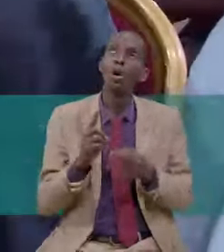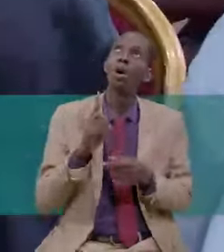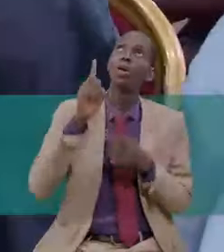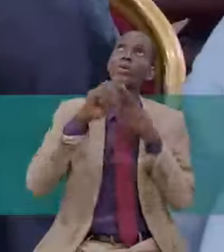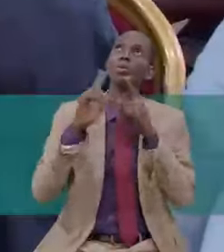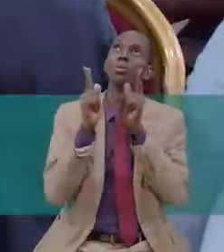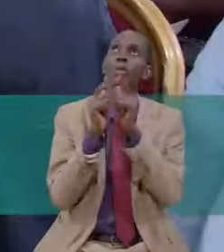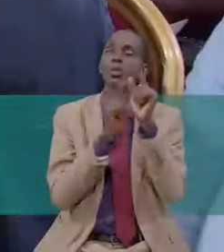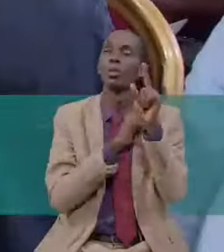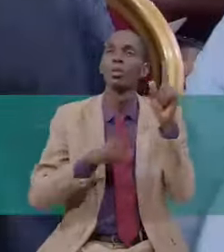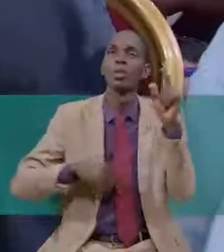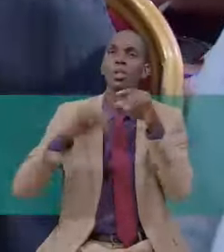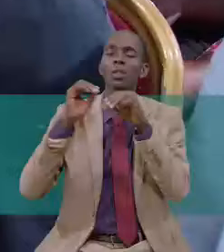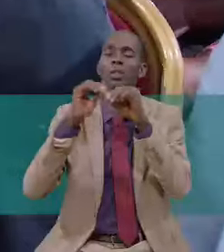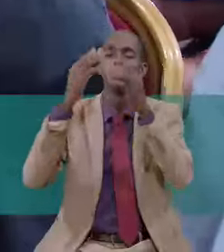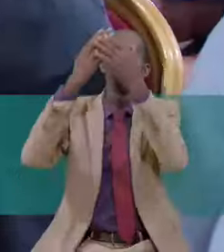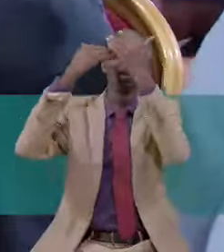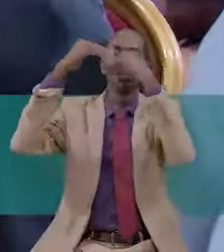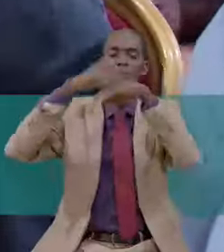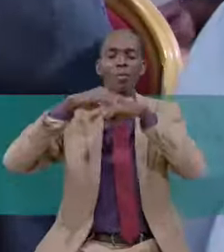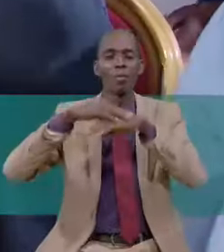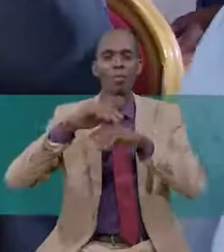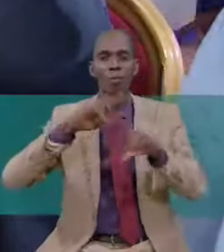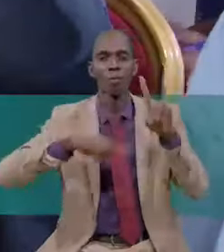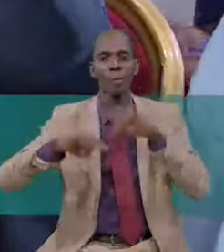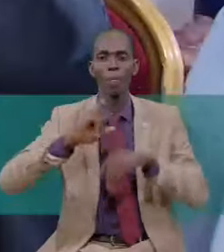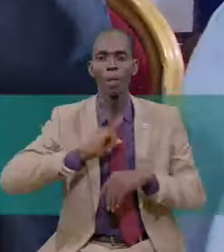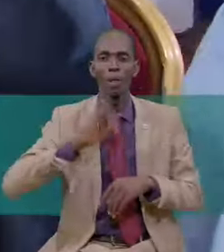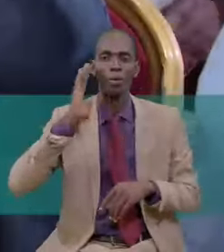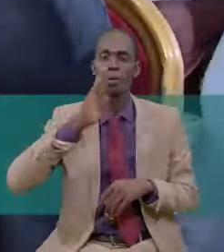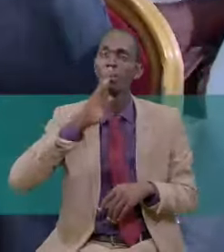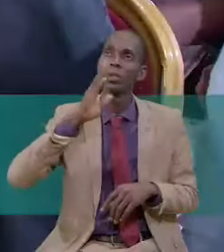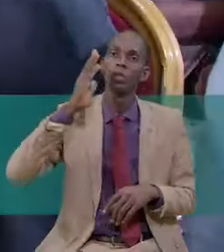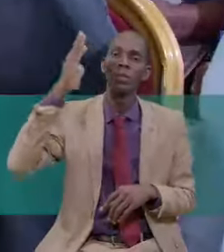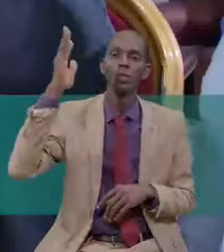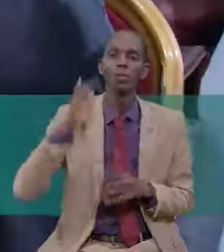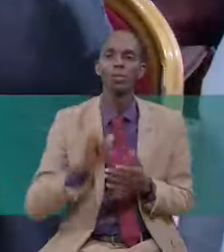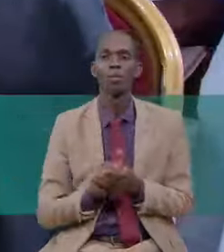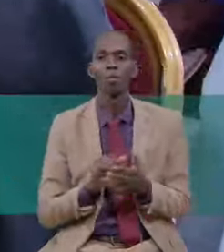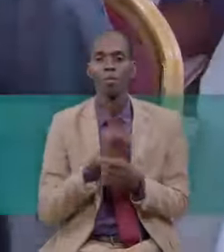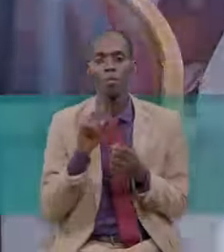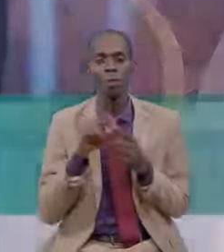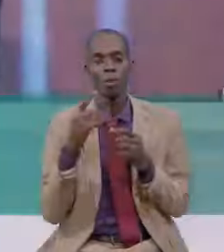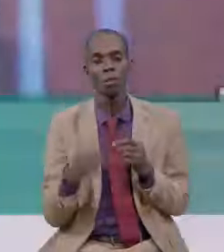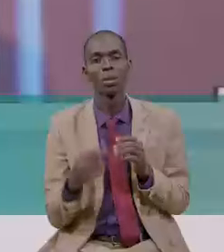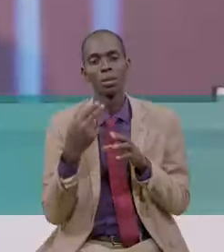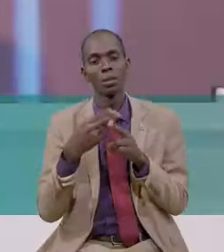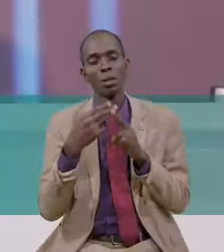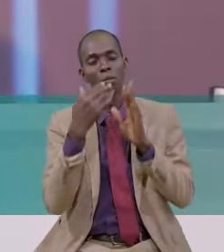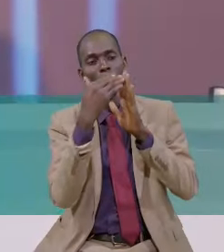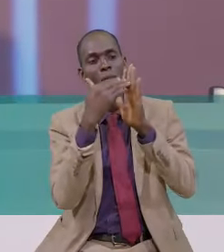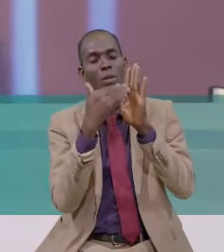sky. I will be there. When the roll is called up